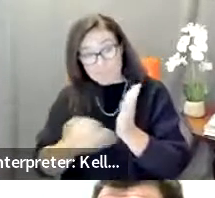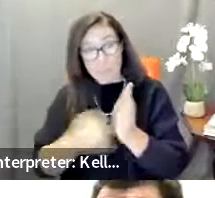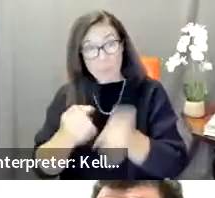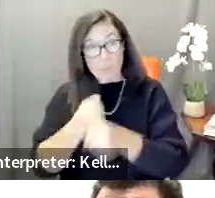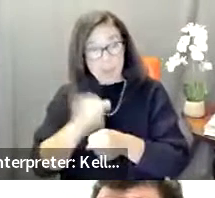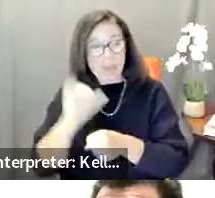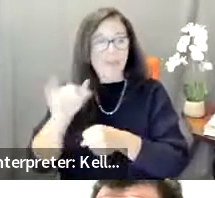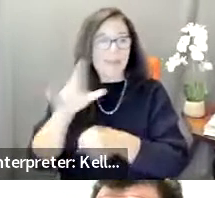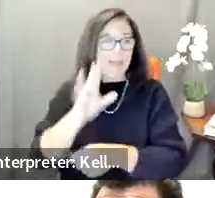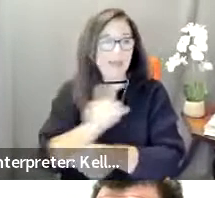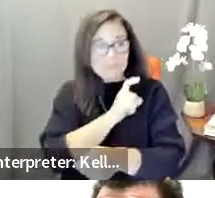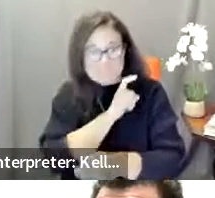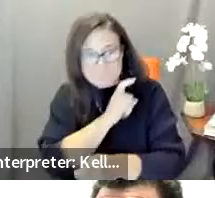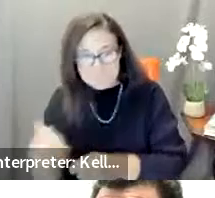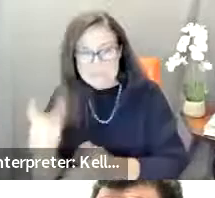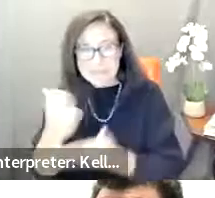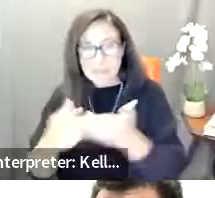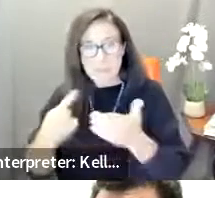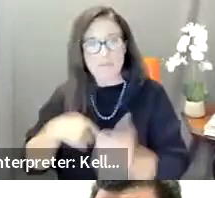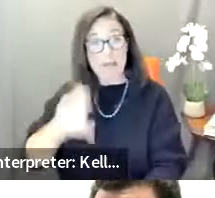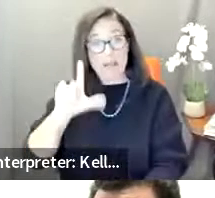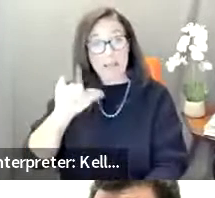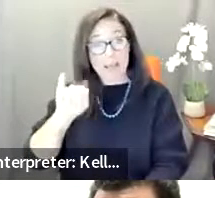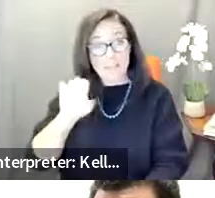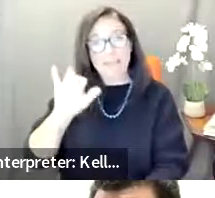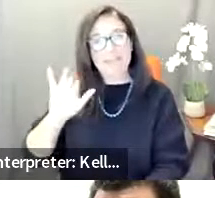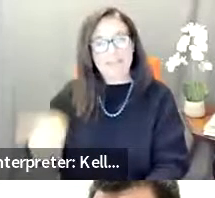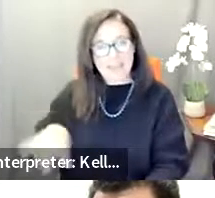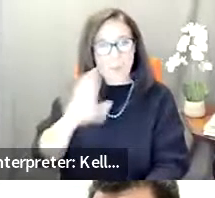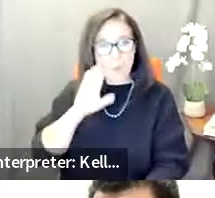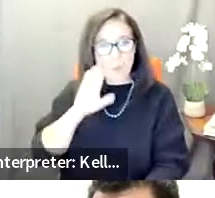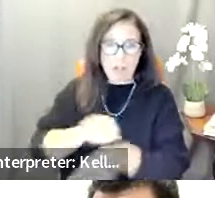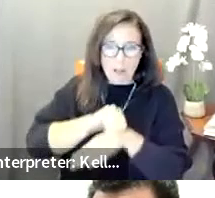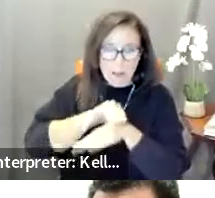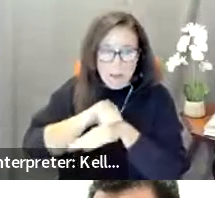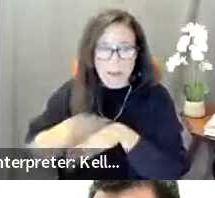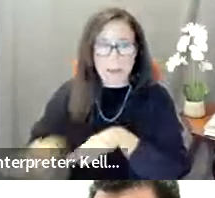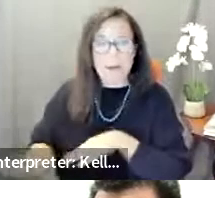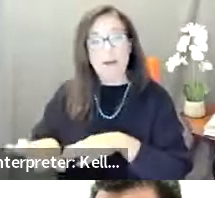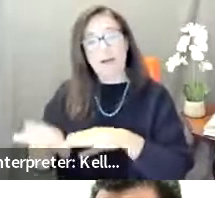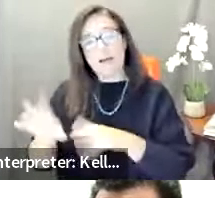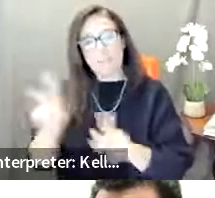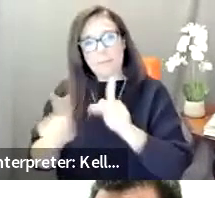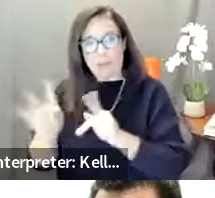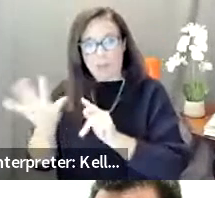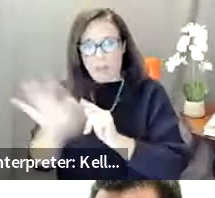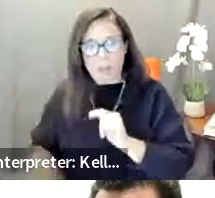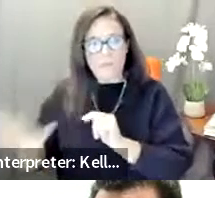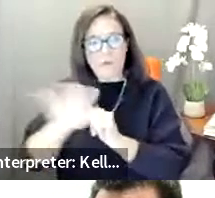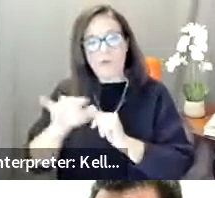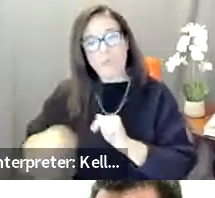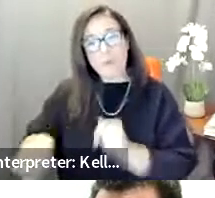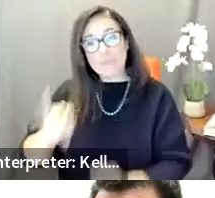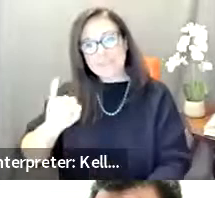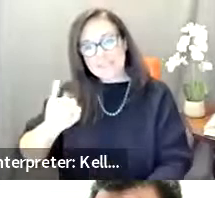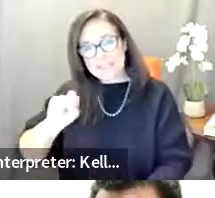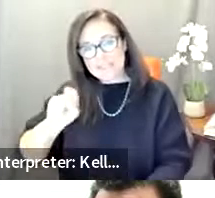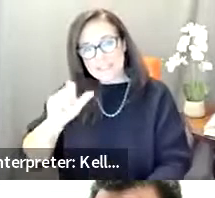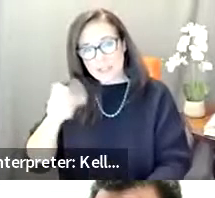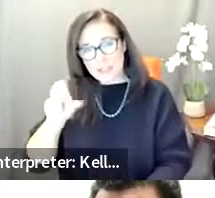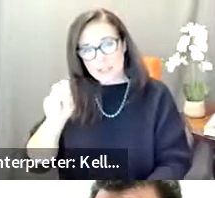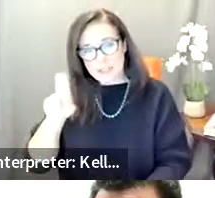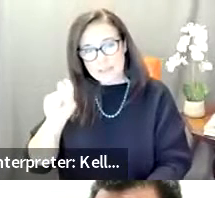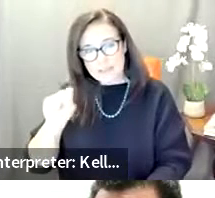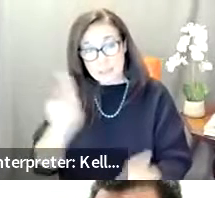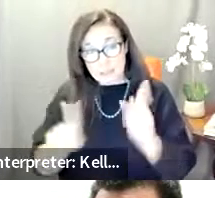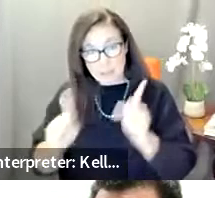changing climates that disproportionately affect Indigenous peoples worldwide. I invite you to join me in acknowledging all